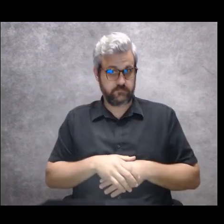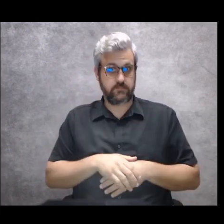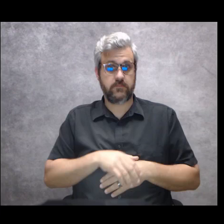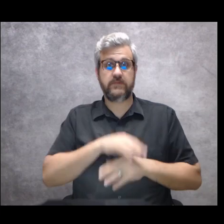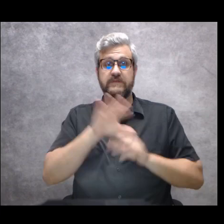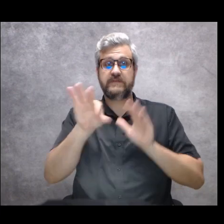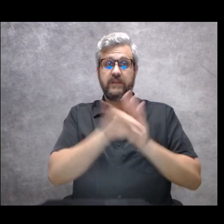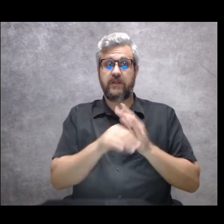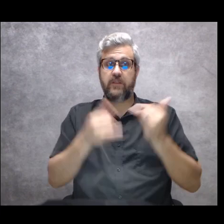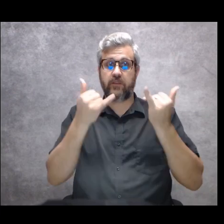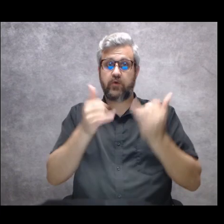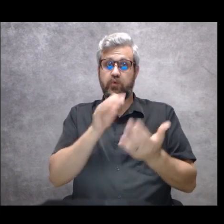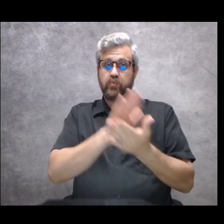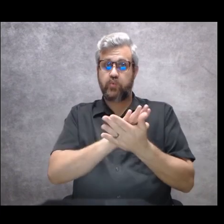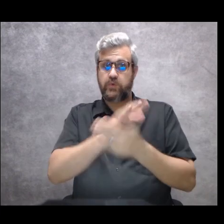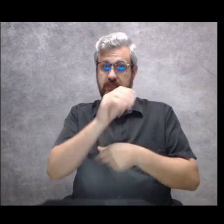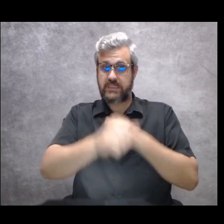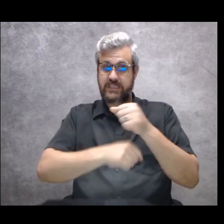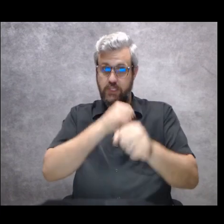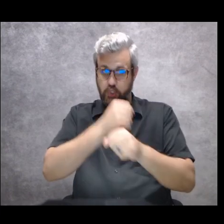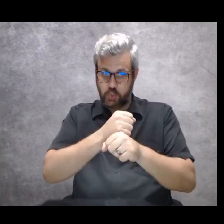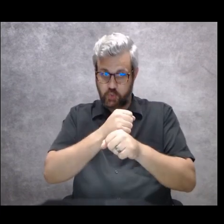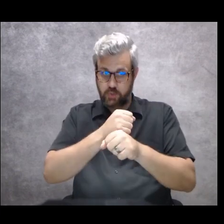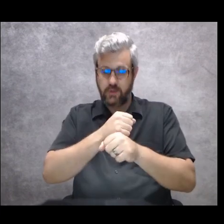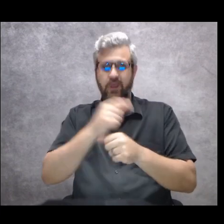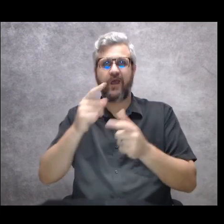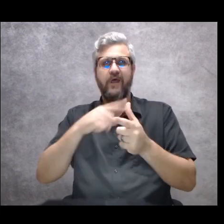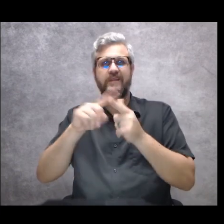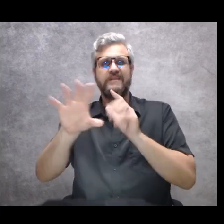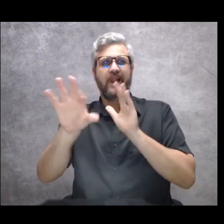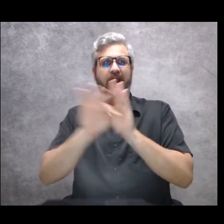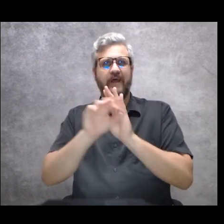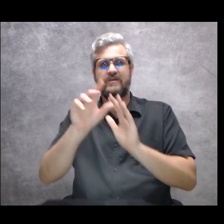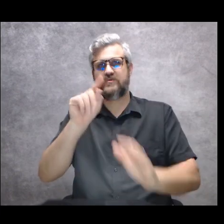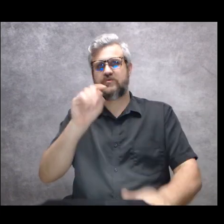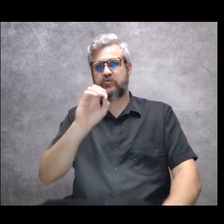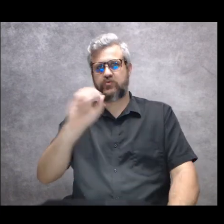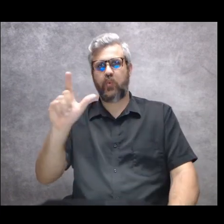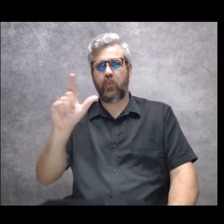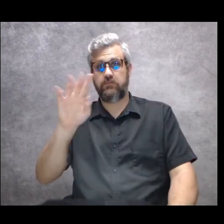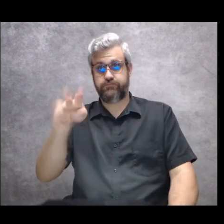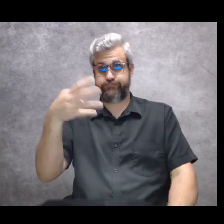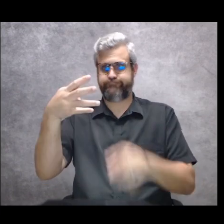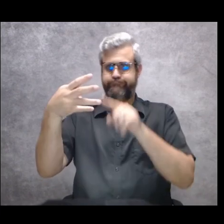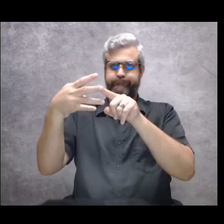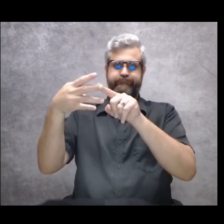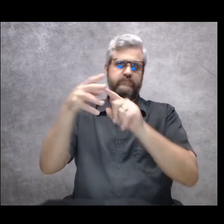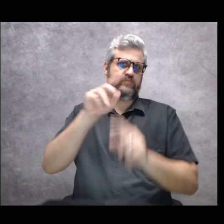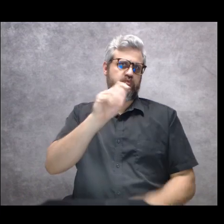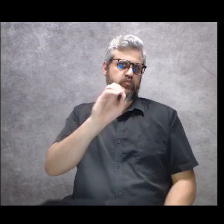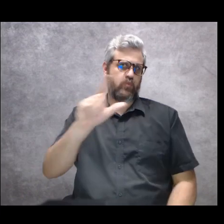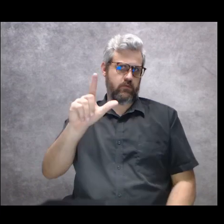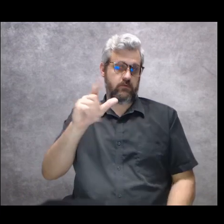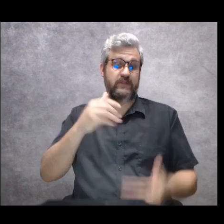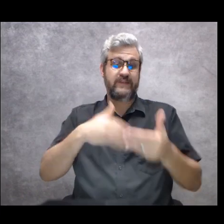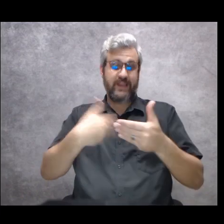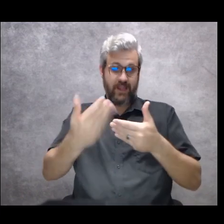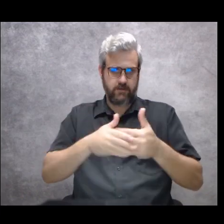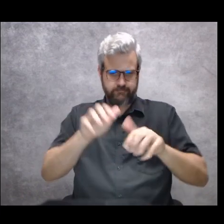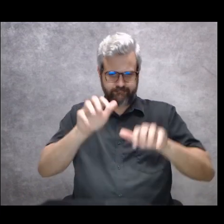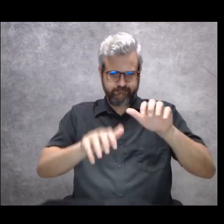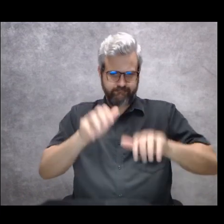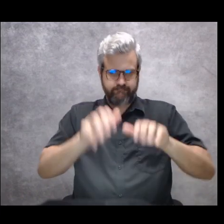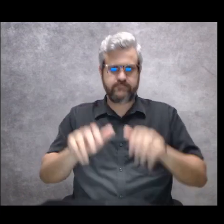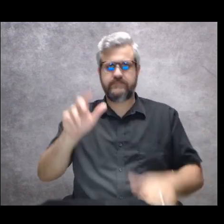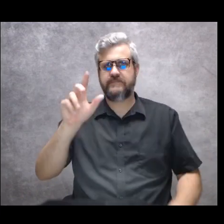Select the current school year, then select Tool from the Search drop-down list. Next, type